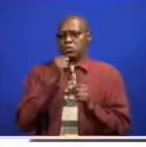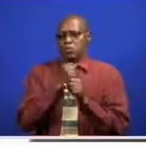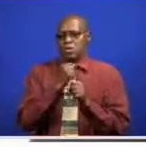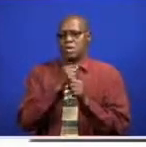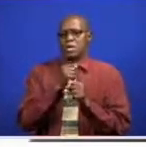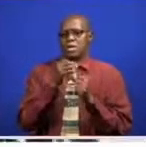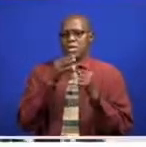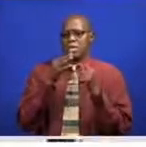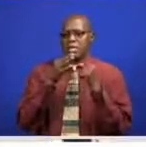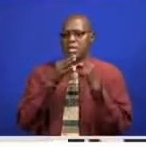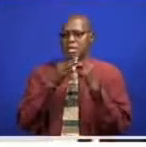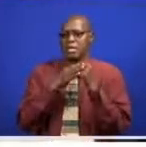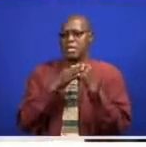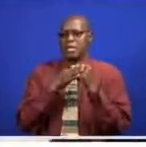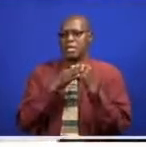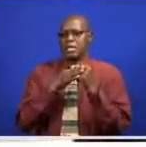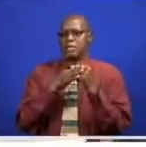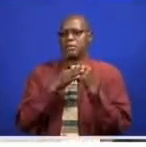$8 billion.